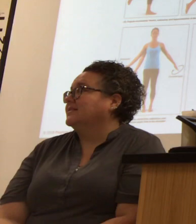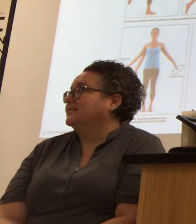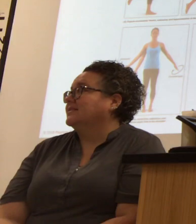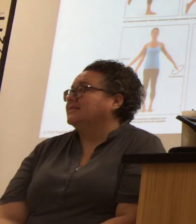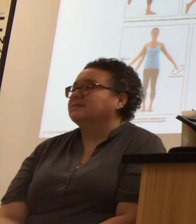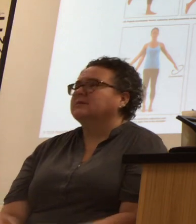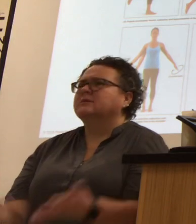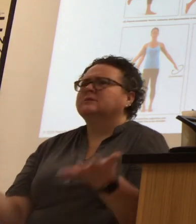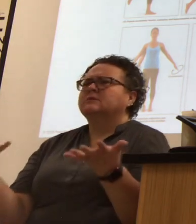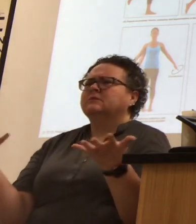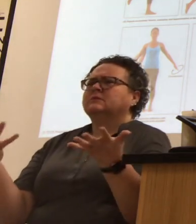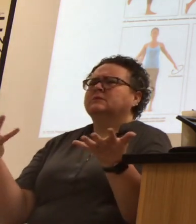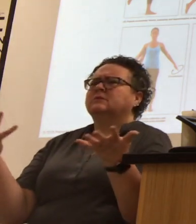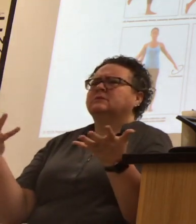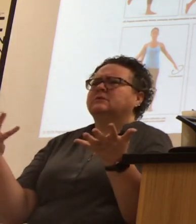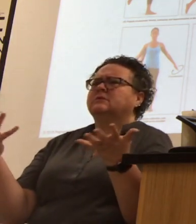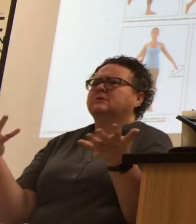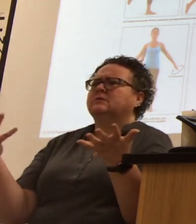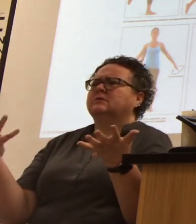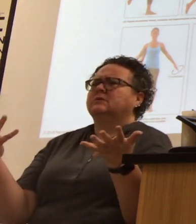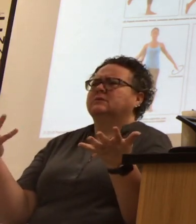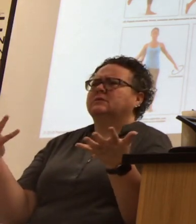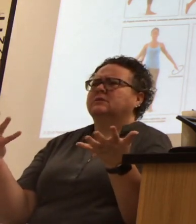What did you put for this?